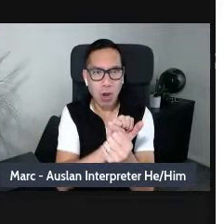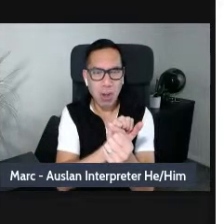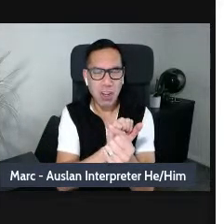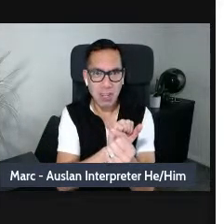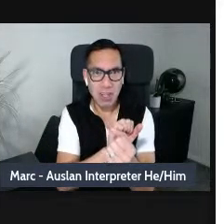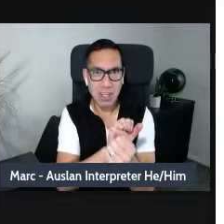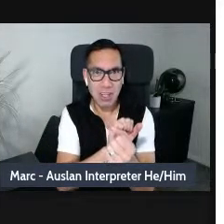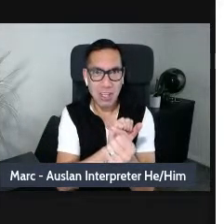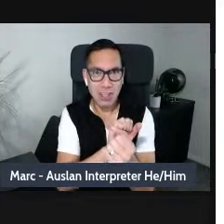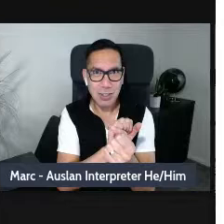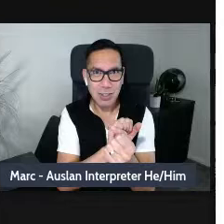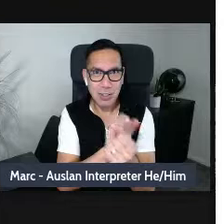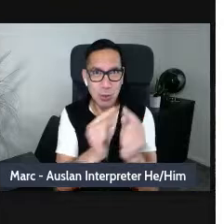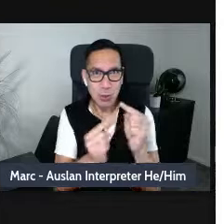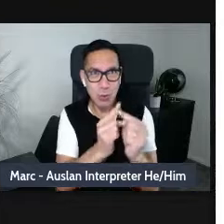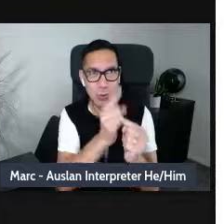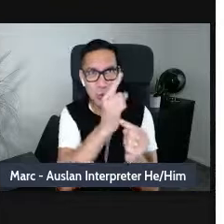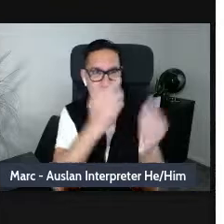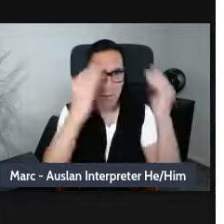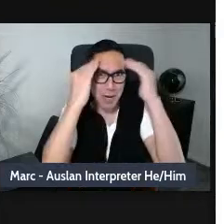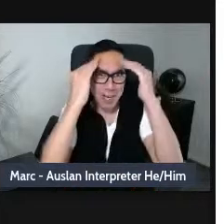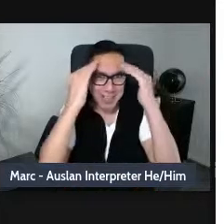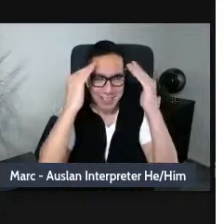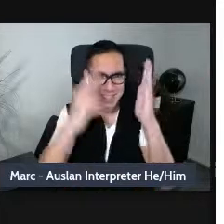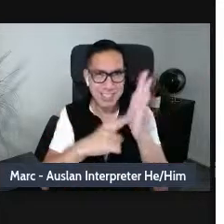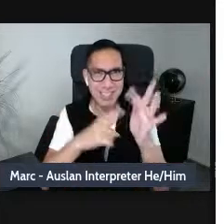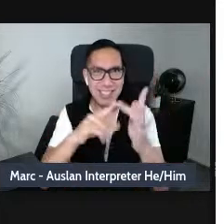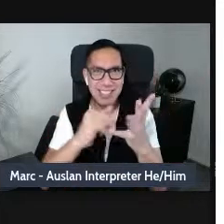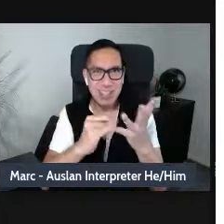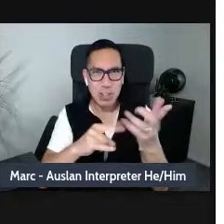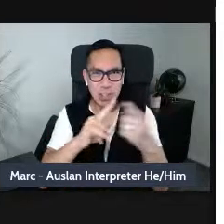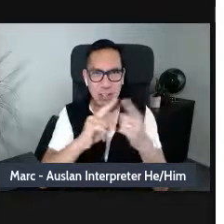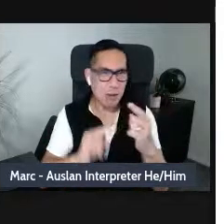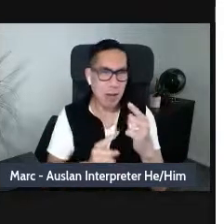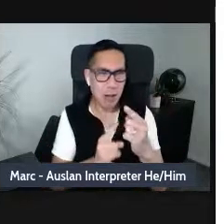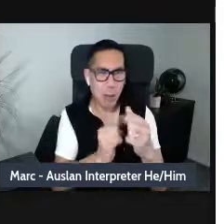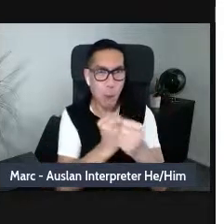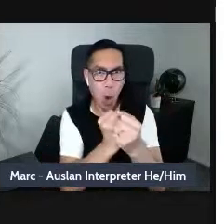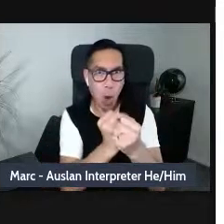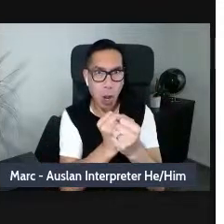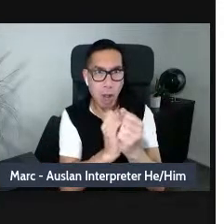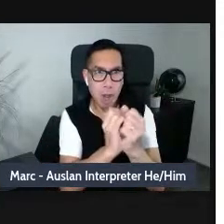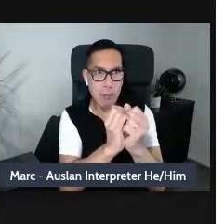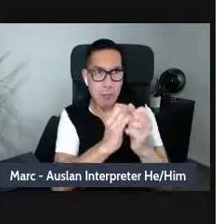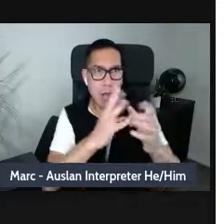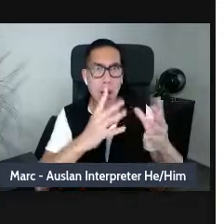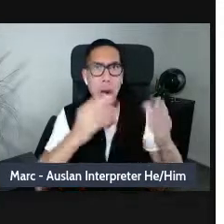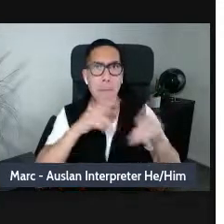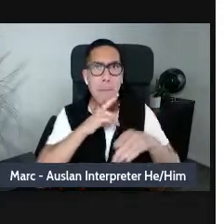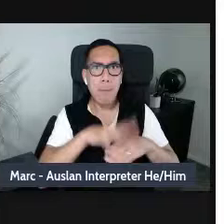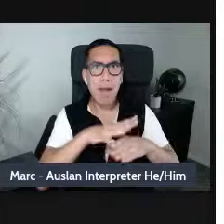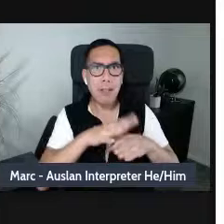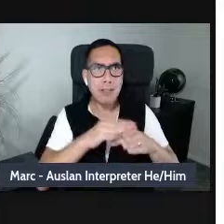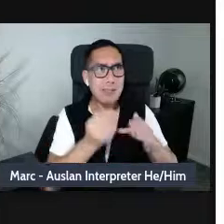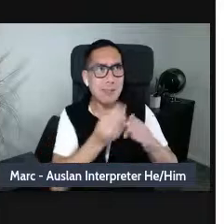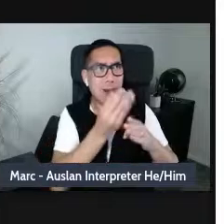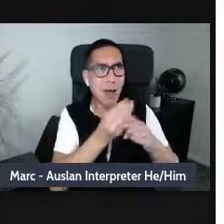brain tissue, and this causes a reduction in blood supply and tissue death. And so the tissue